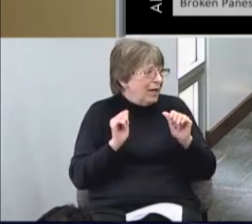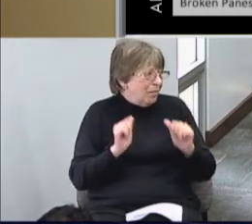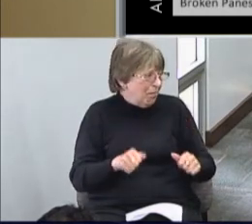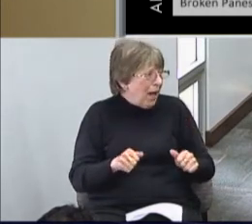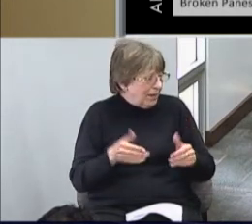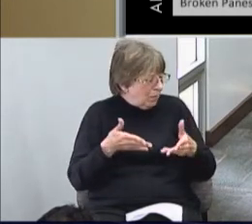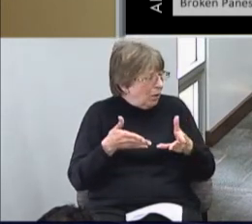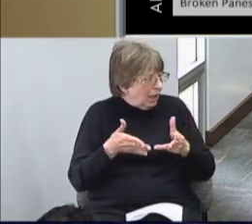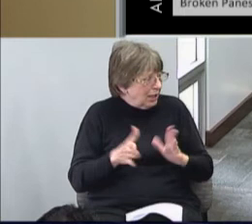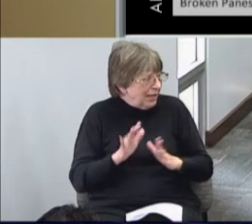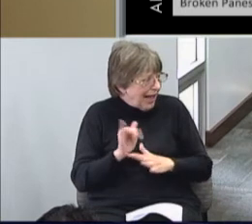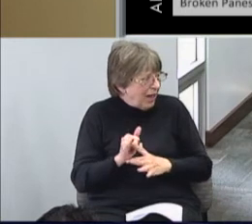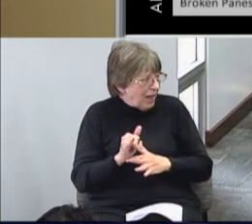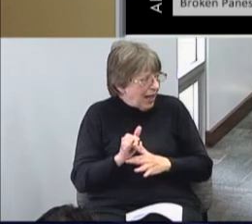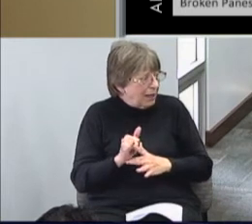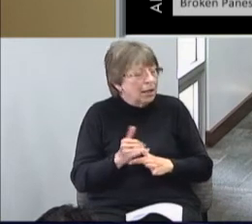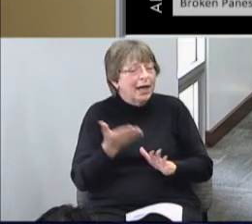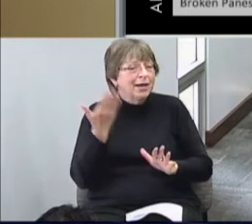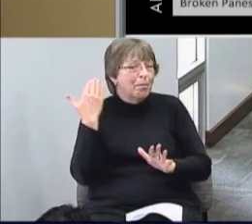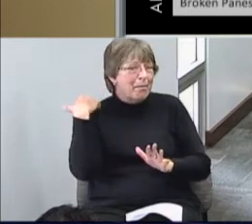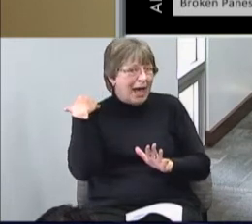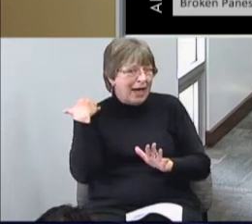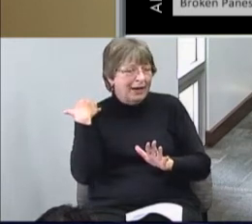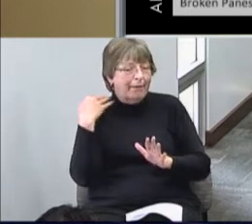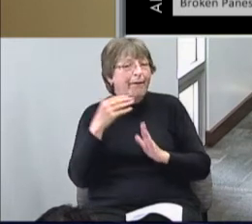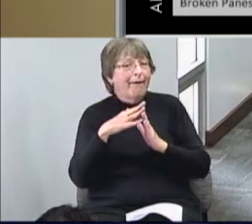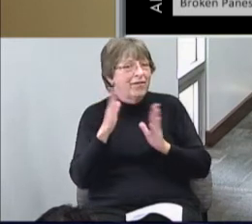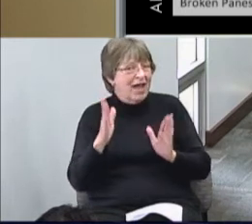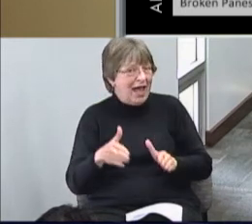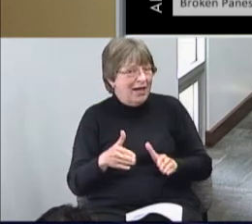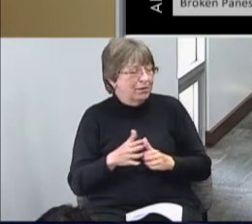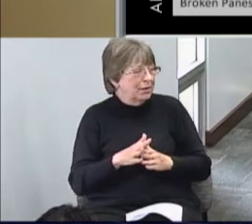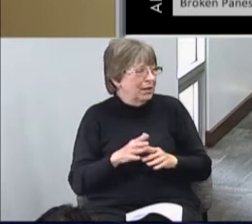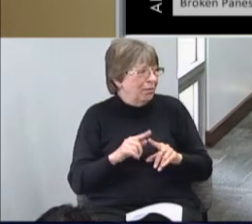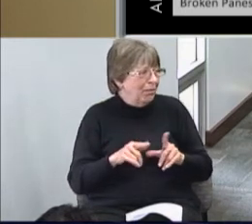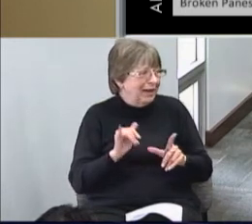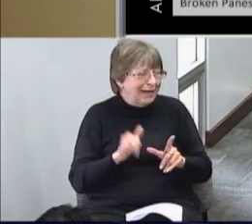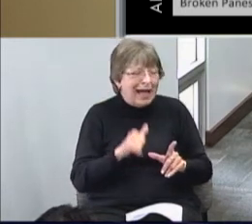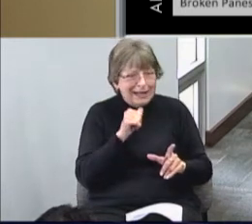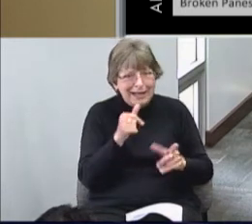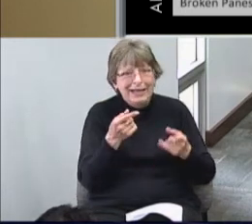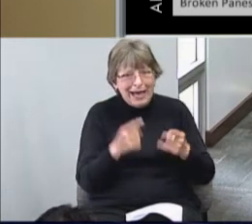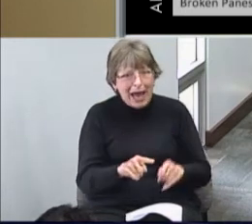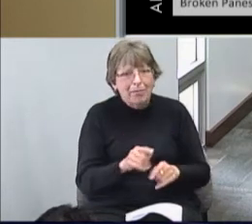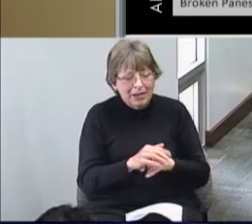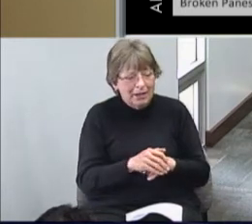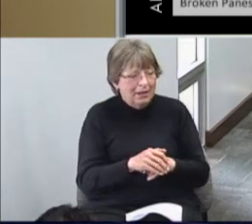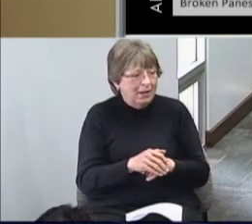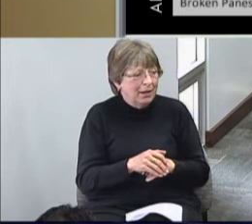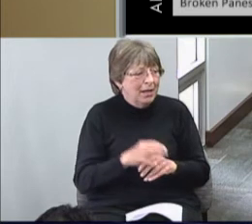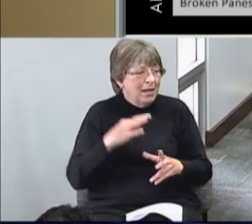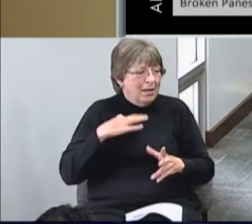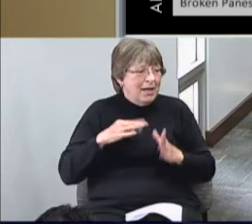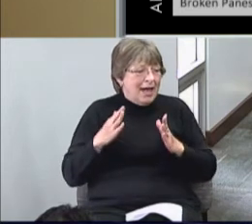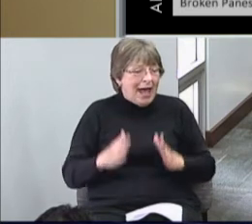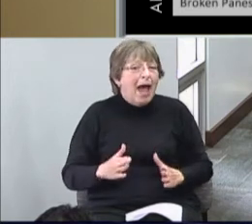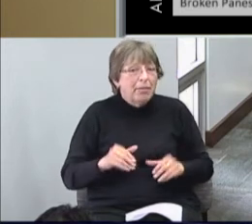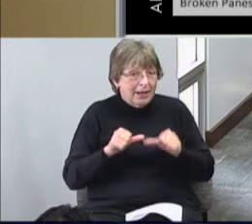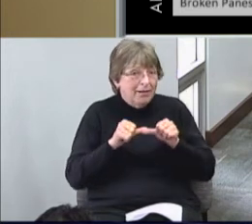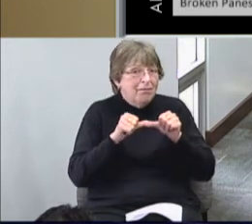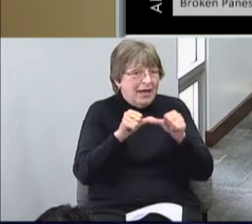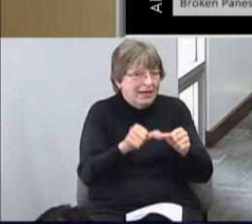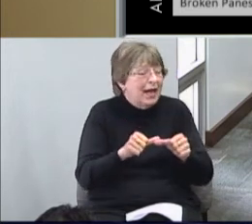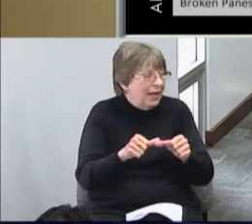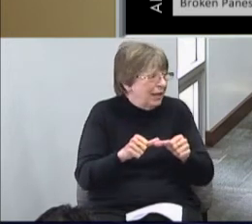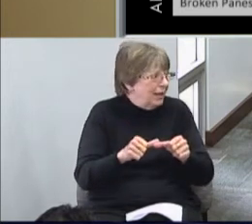non-major elevations, like at the rear of the house. But that didn't happen. The applicant did maintain,